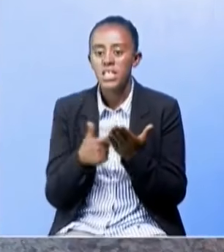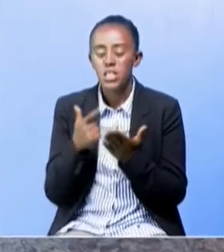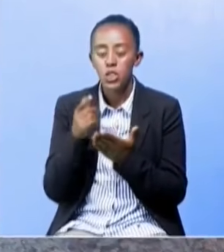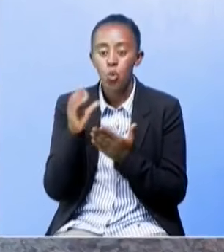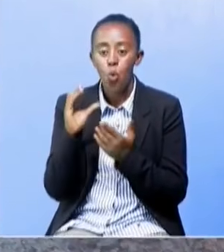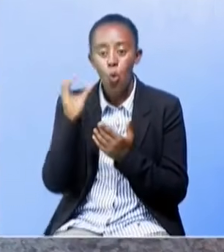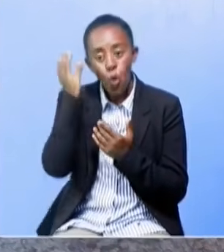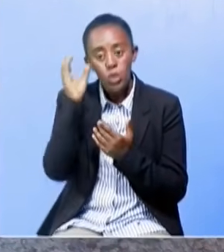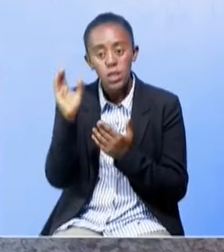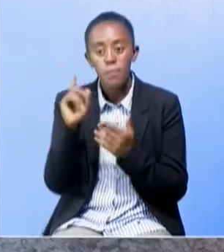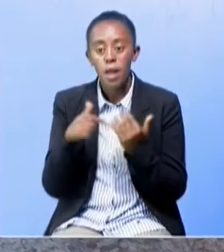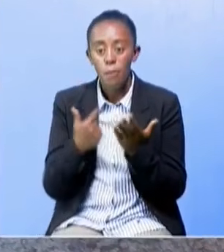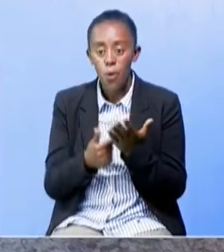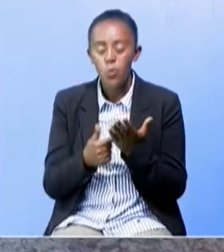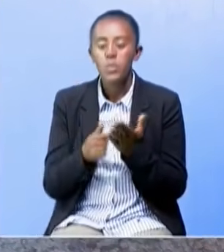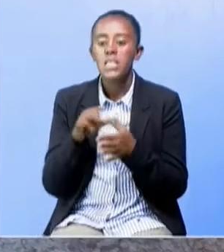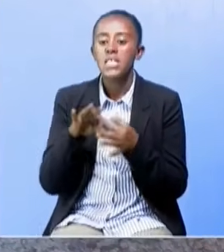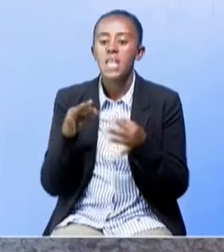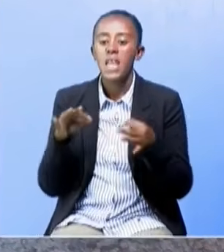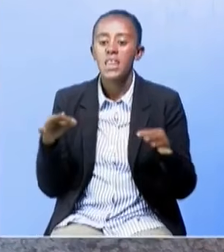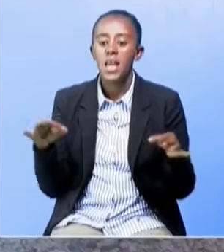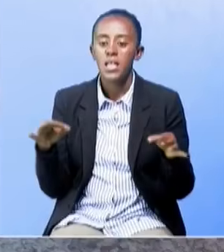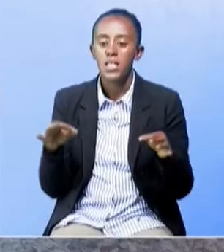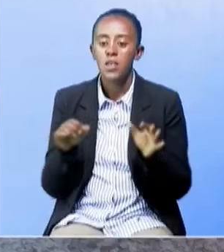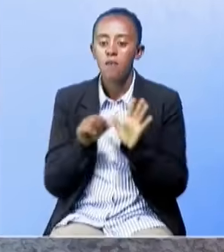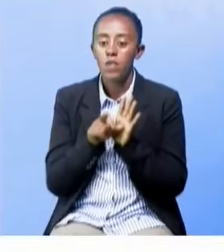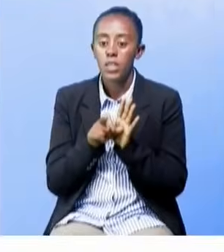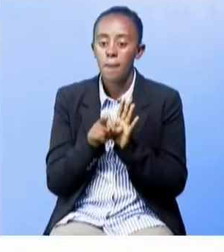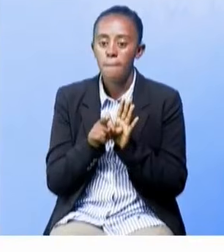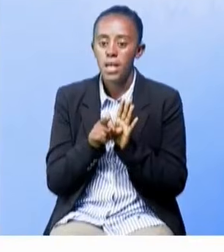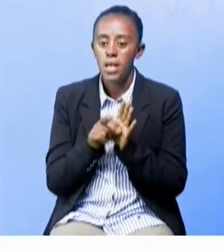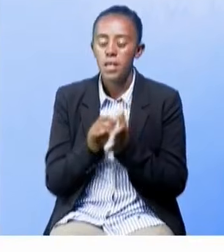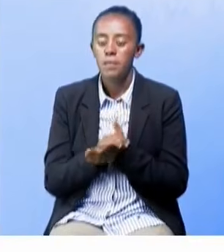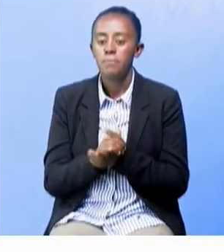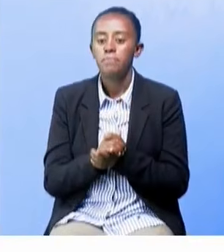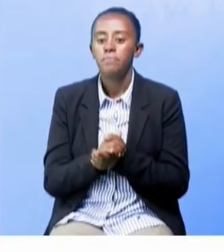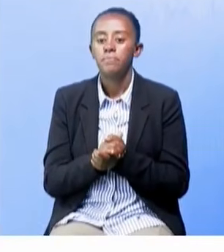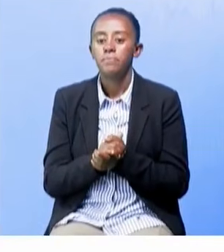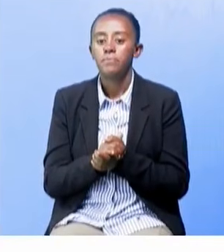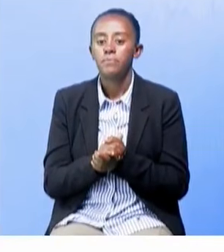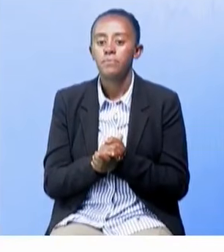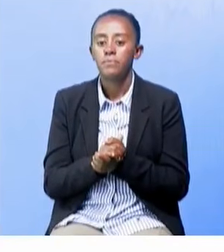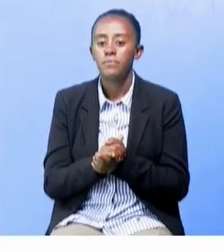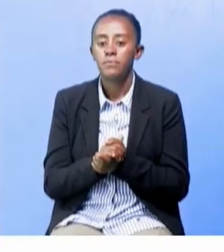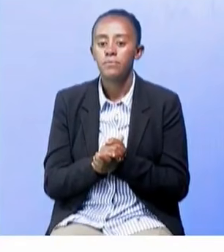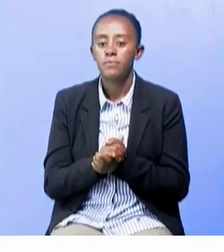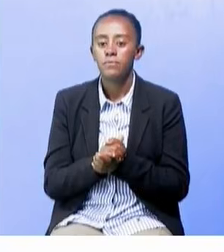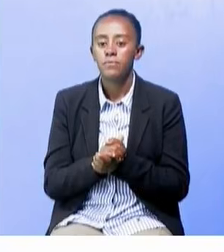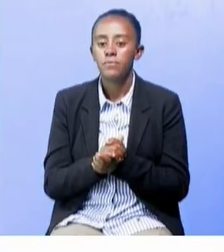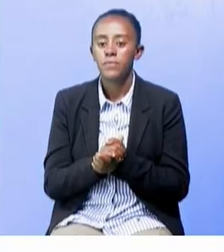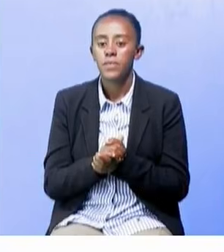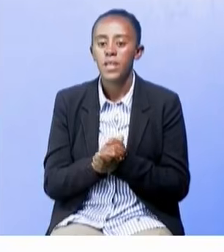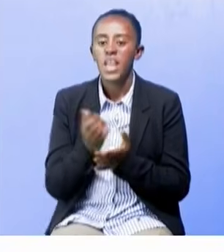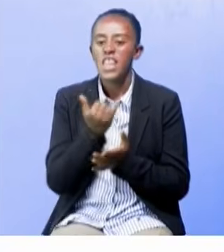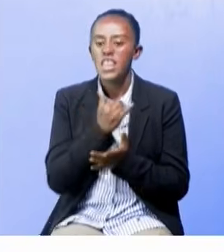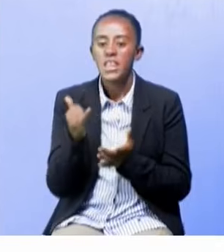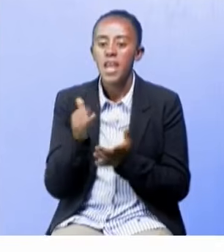about sentence level. For example, here, they